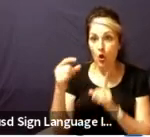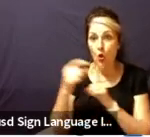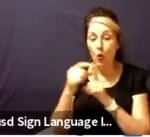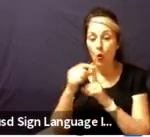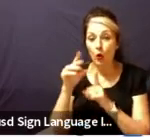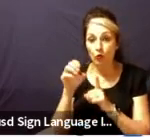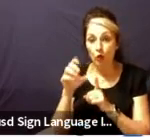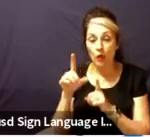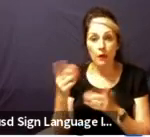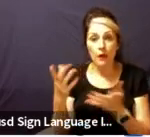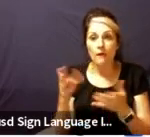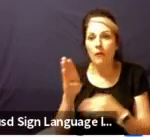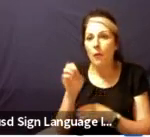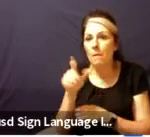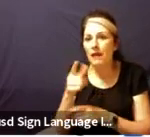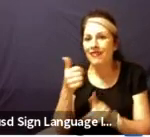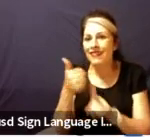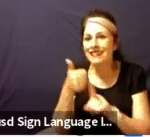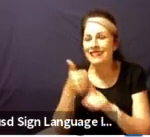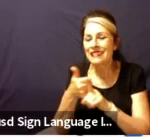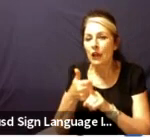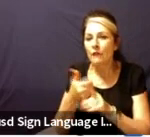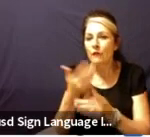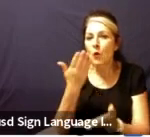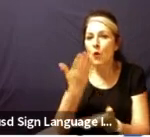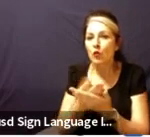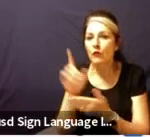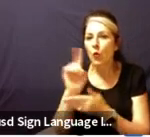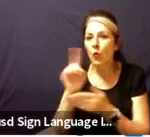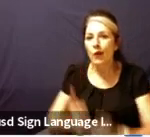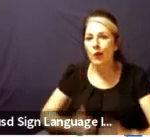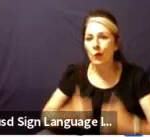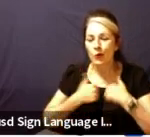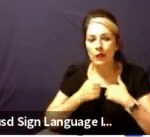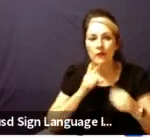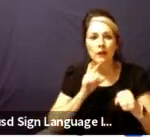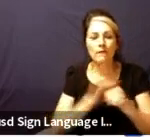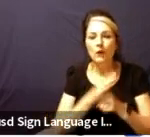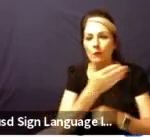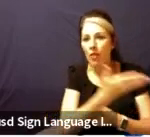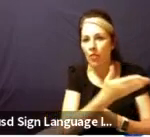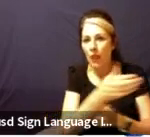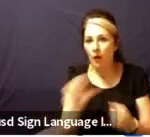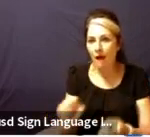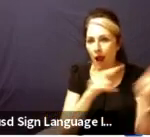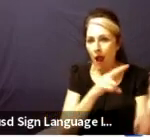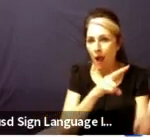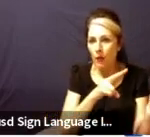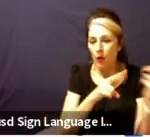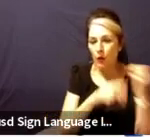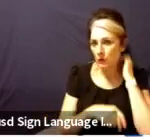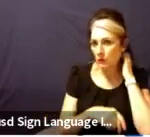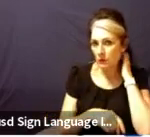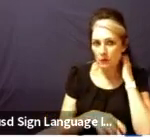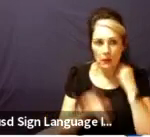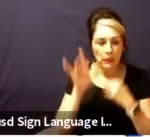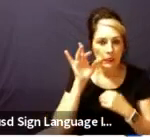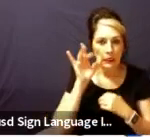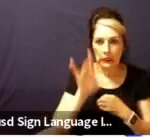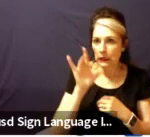of the bill into this data confirmation area here. And you would just simply click on